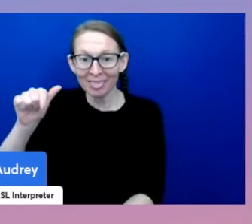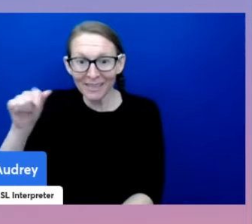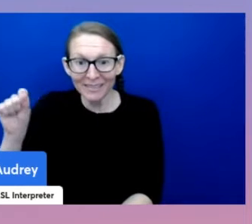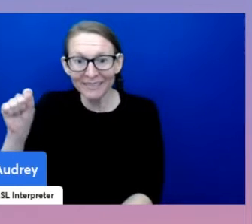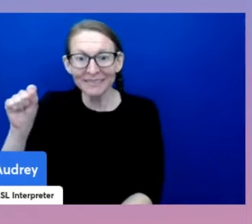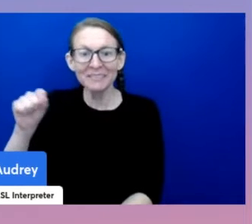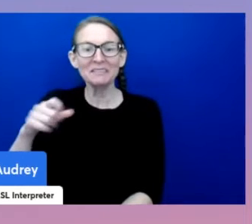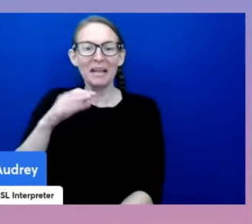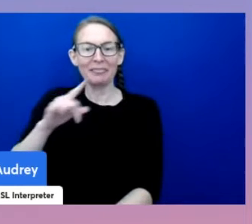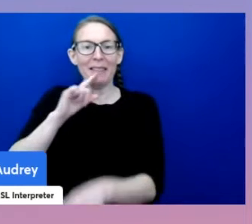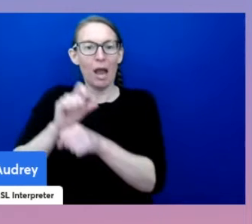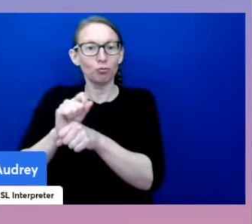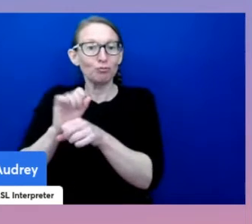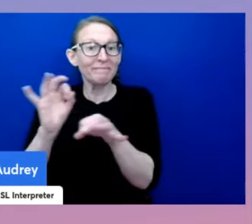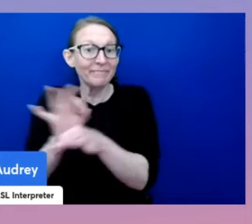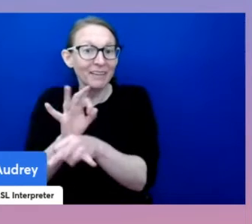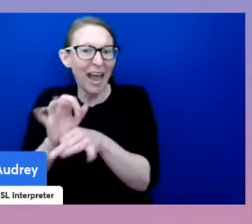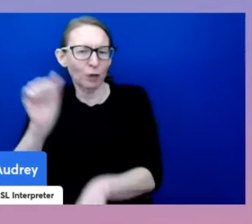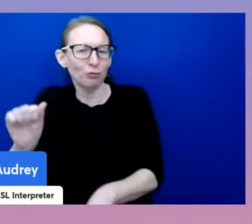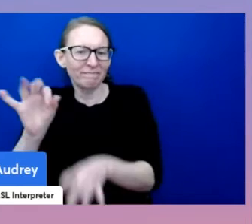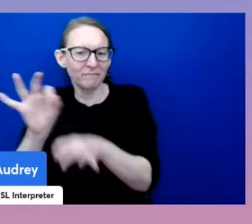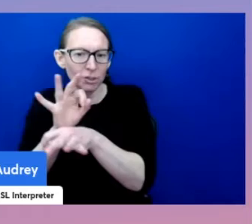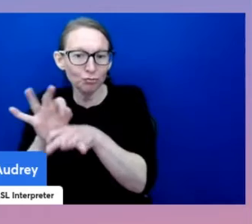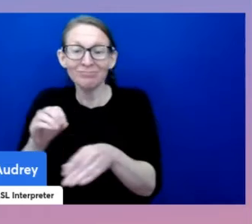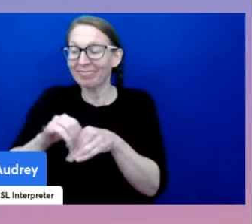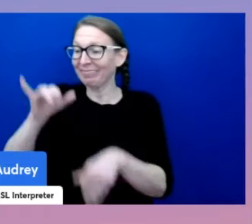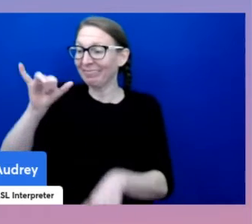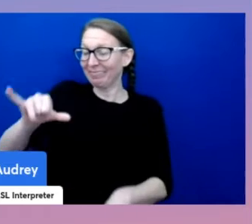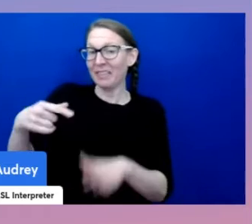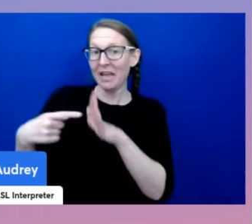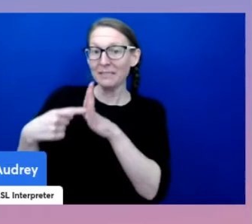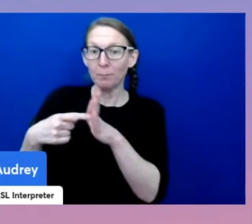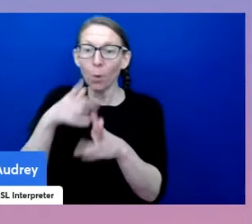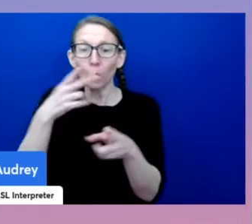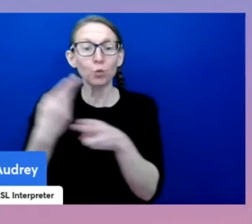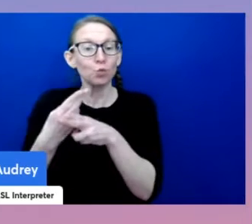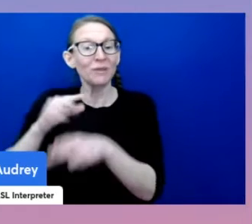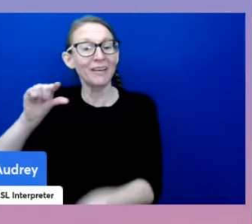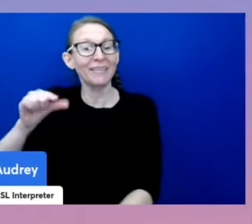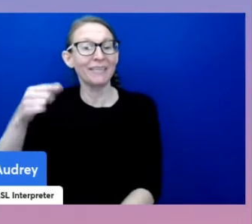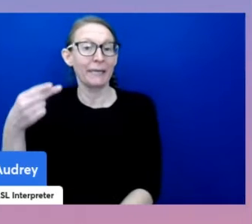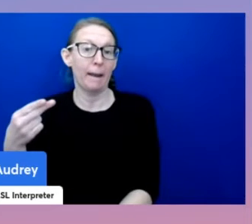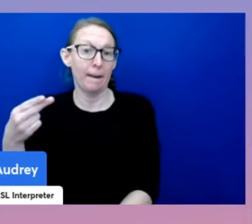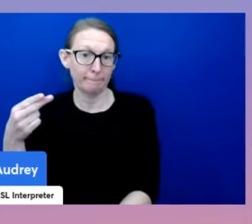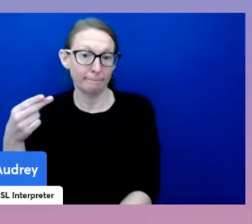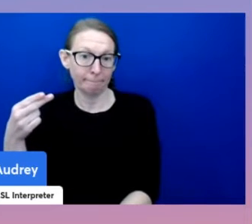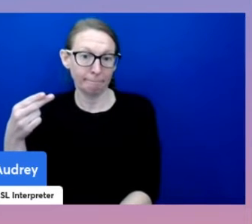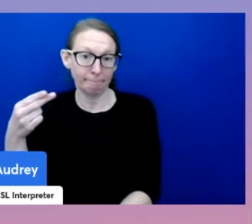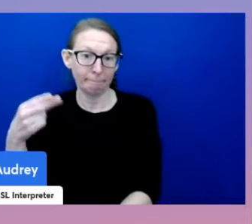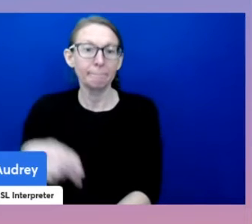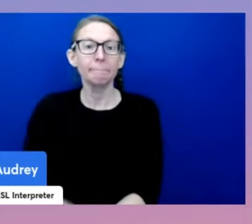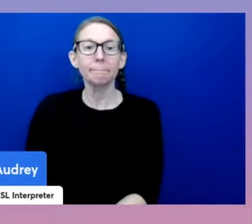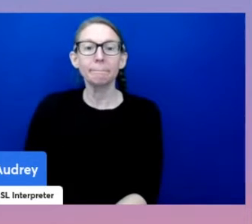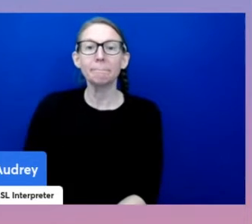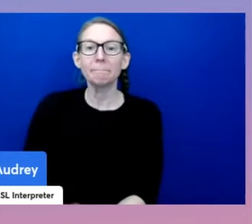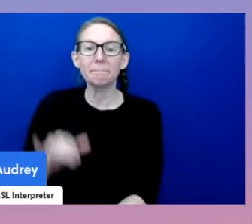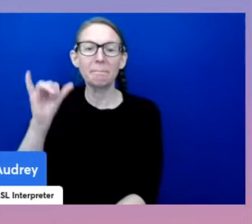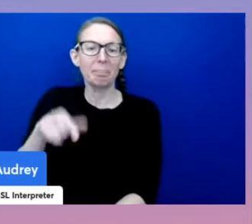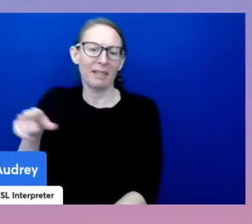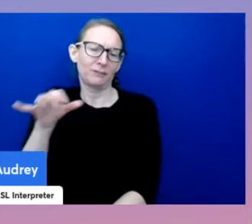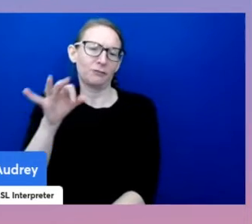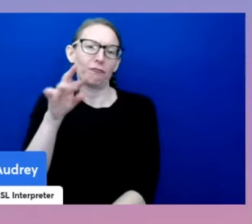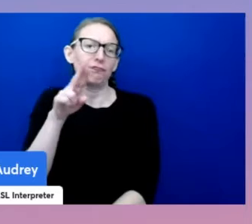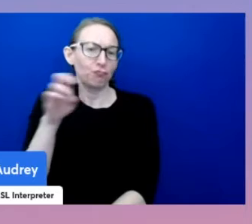And also in this demo, I will use the GitHub code space, which is for free, that you